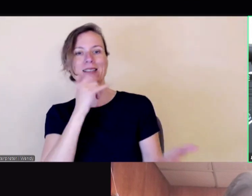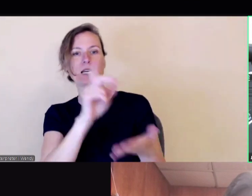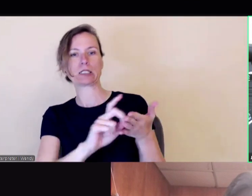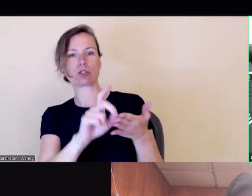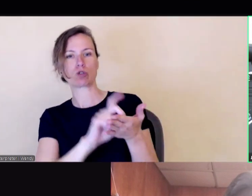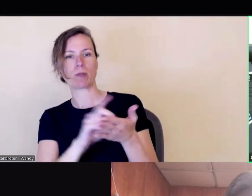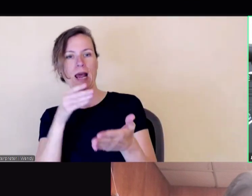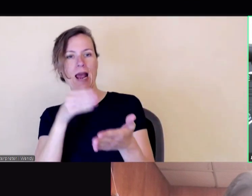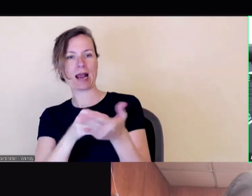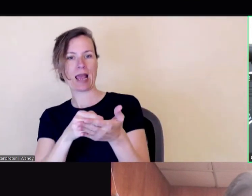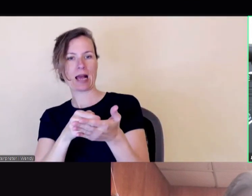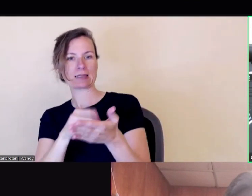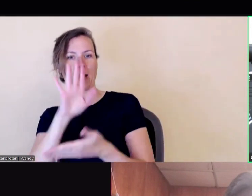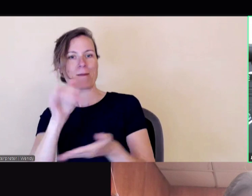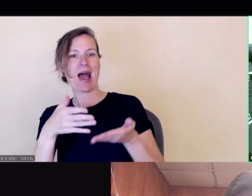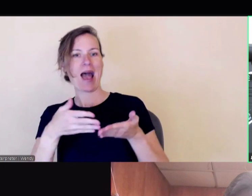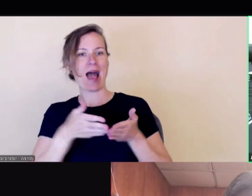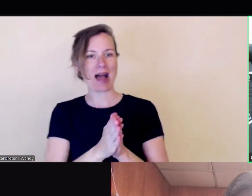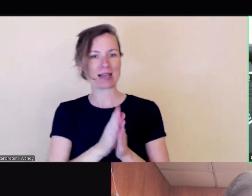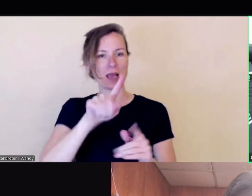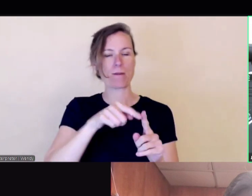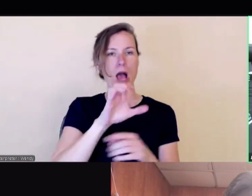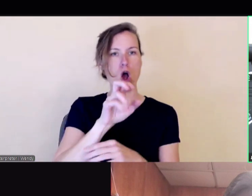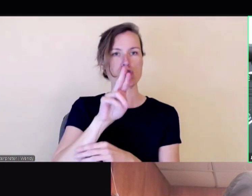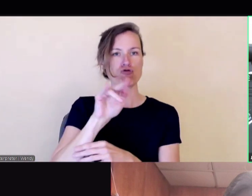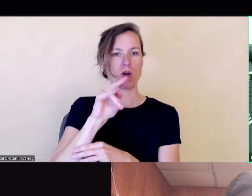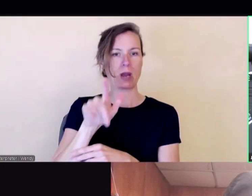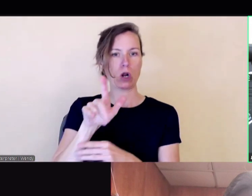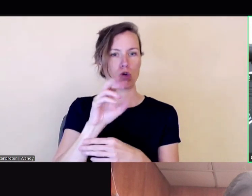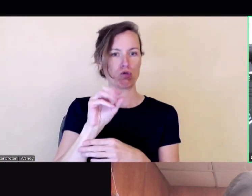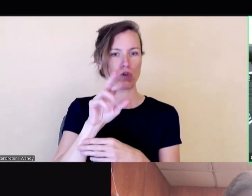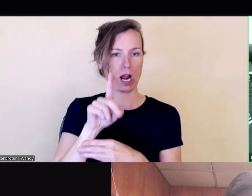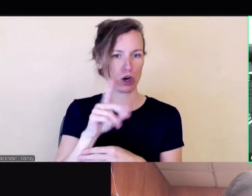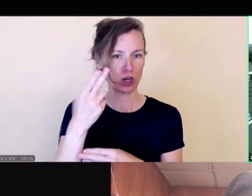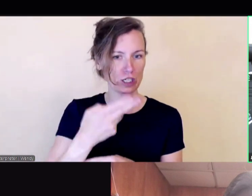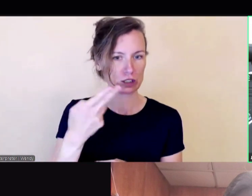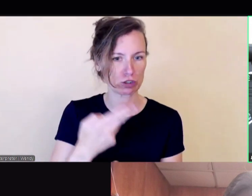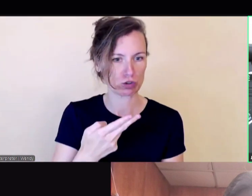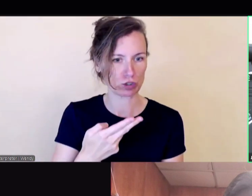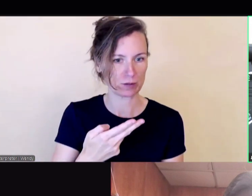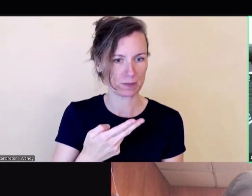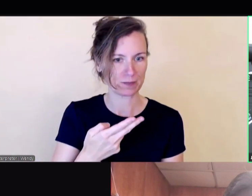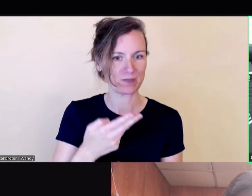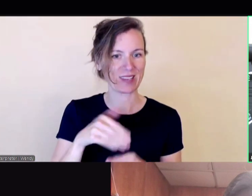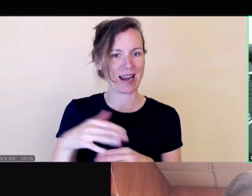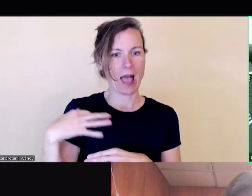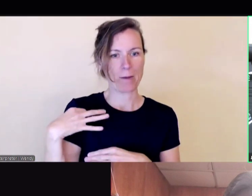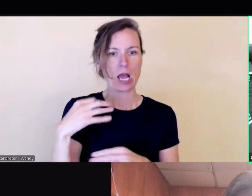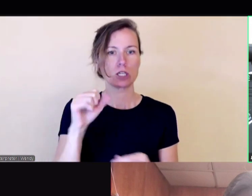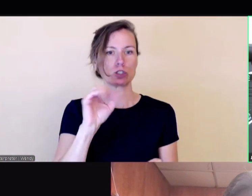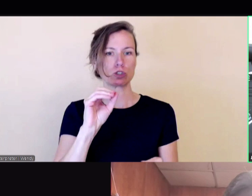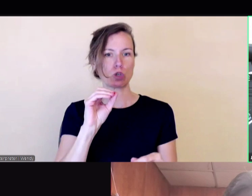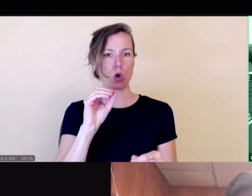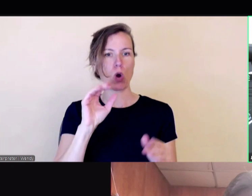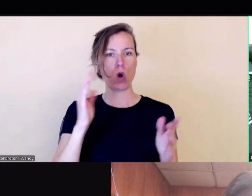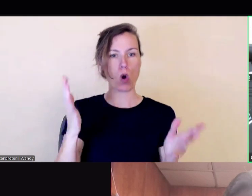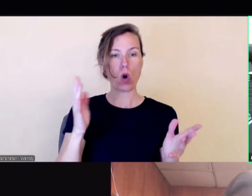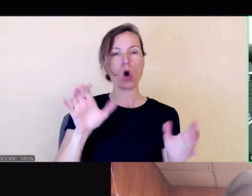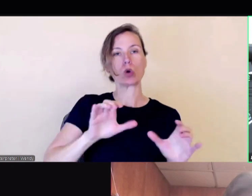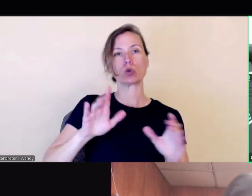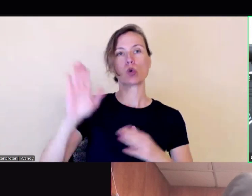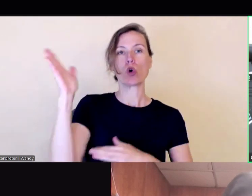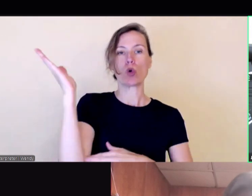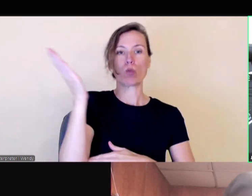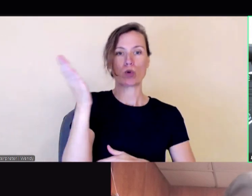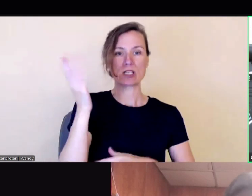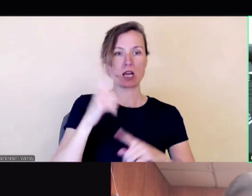in general, we can really come at it as like, we're just trying to prevent accidental discrimination. We're not here to call anybody a bad guy. Here's what the law is in